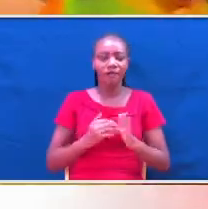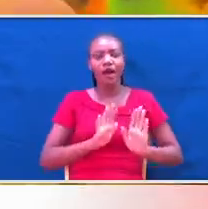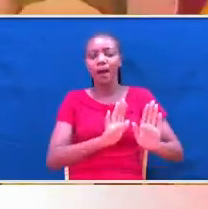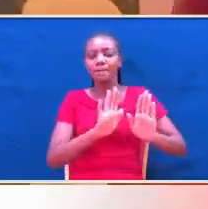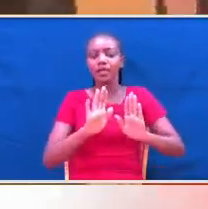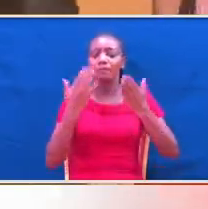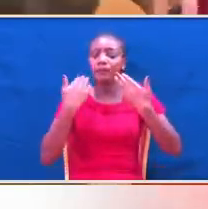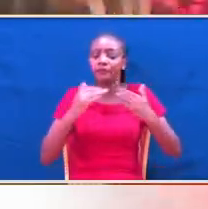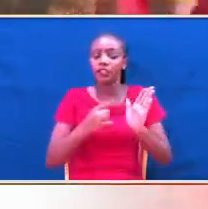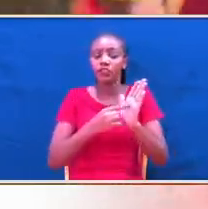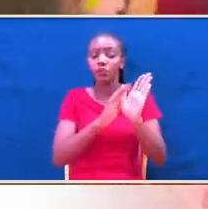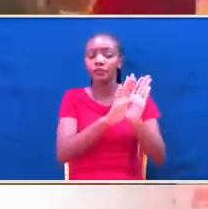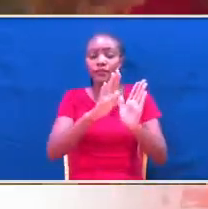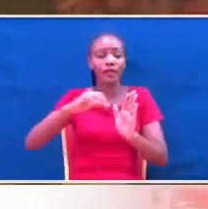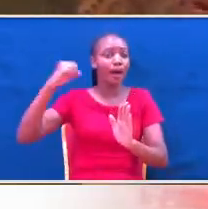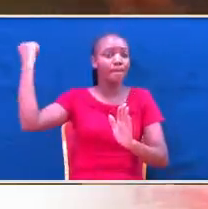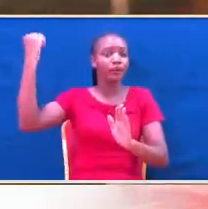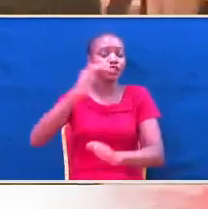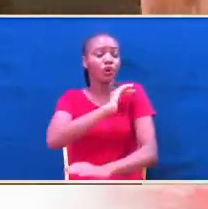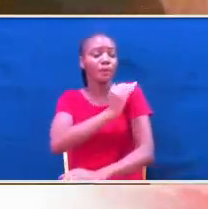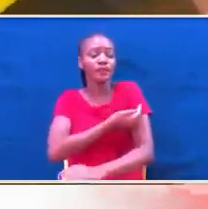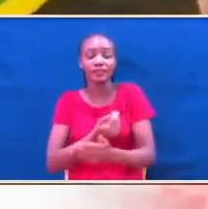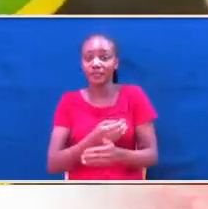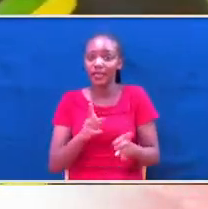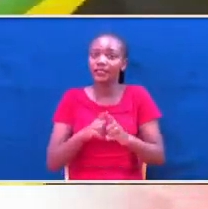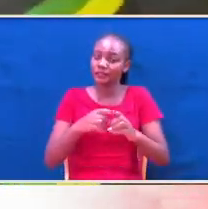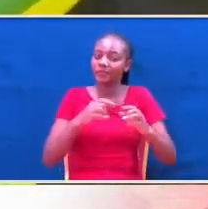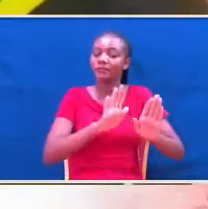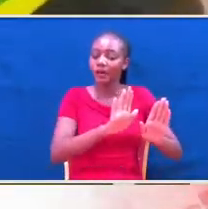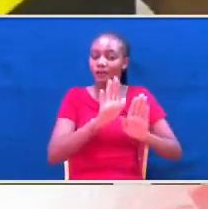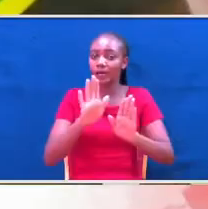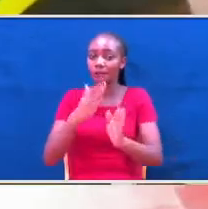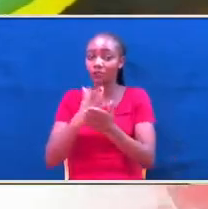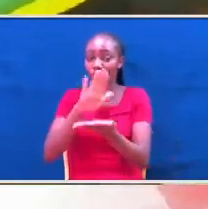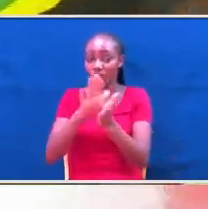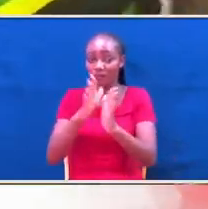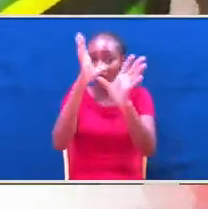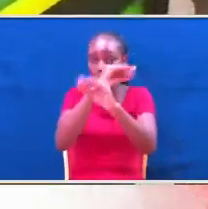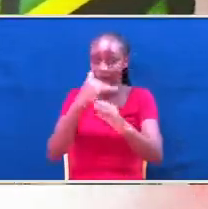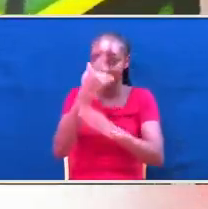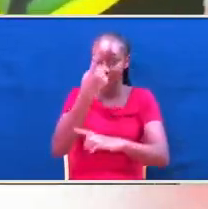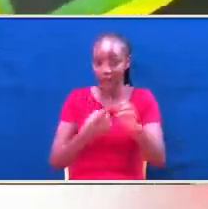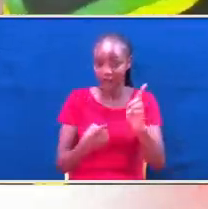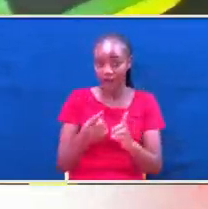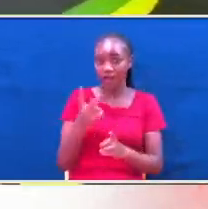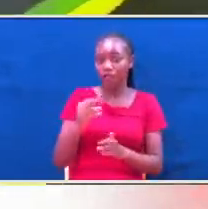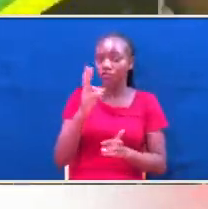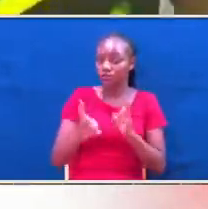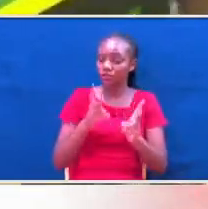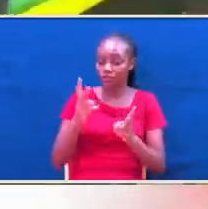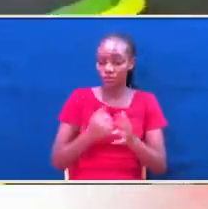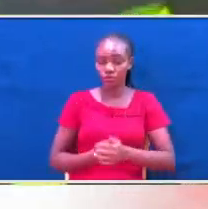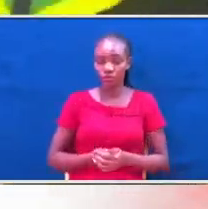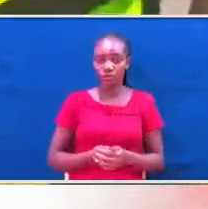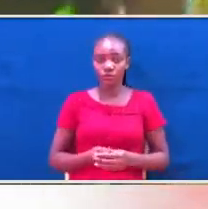their rhetoric and political prowess in a bid to sell their agenda, as well as discredit their rivals' plans for the country.